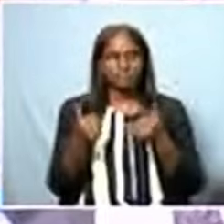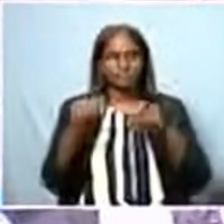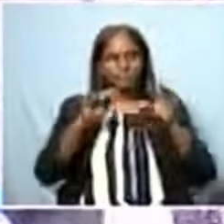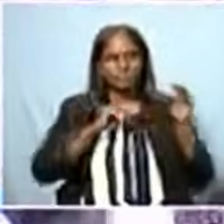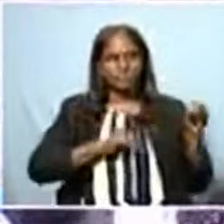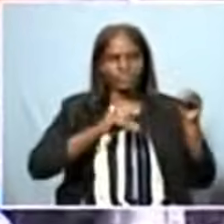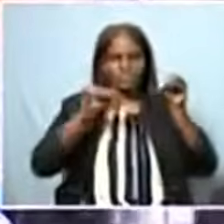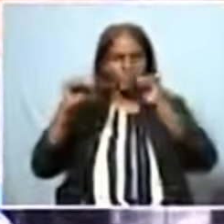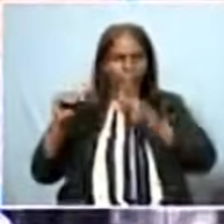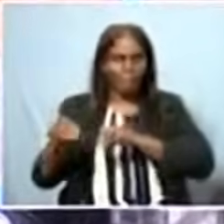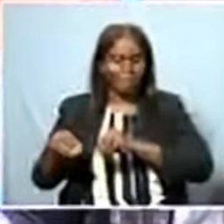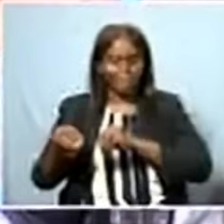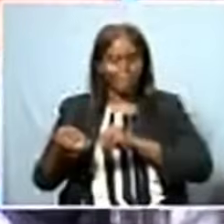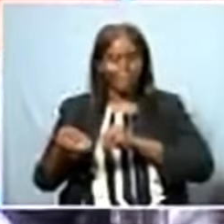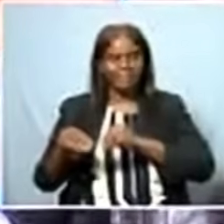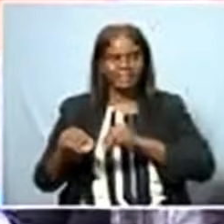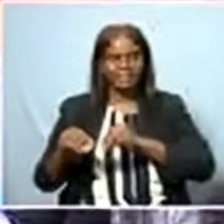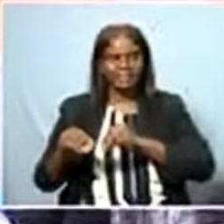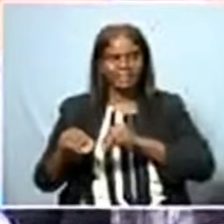now adjourns.